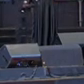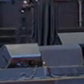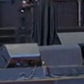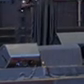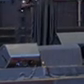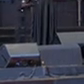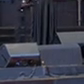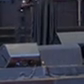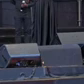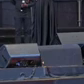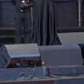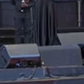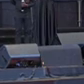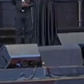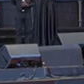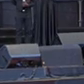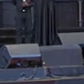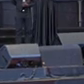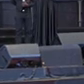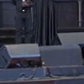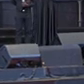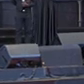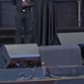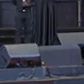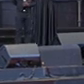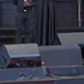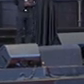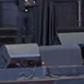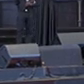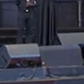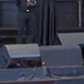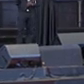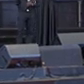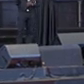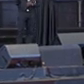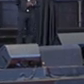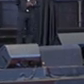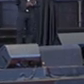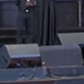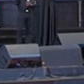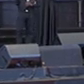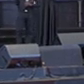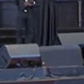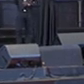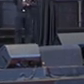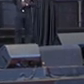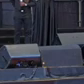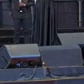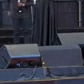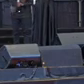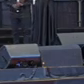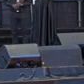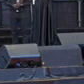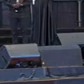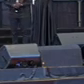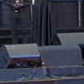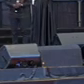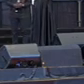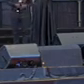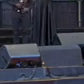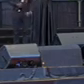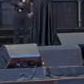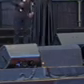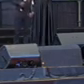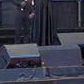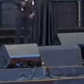sacrifice get a sacrifice make sure we we give we are not leaving this uh we not leaving RMA fist with